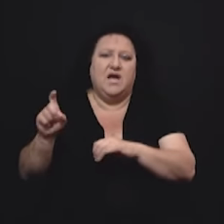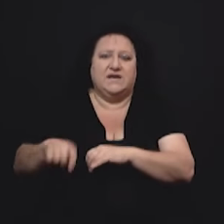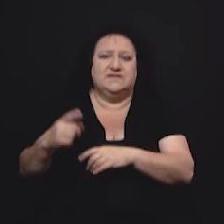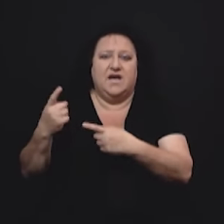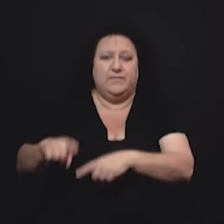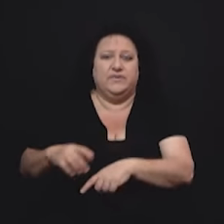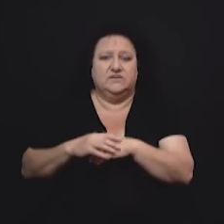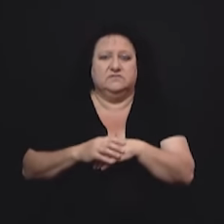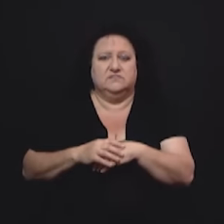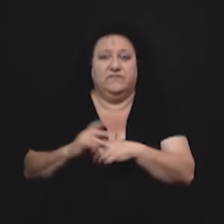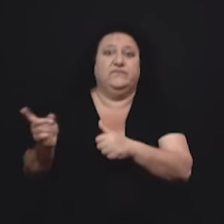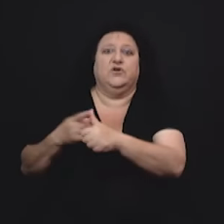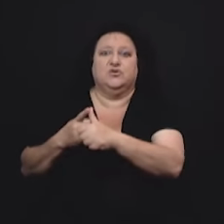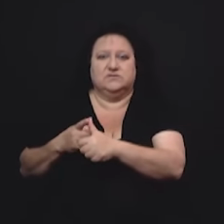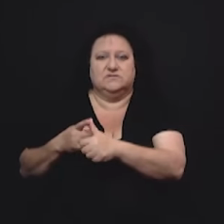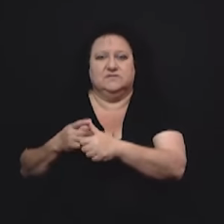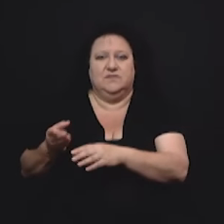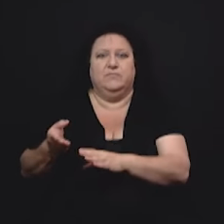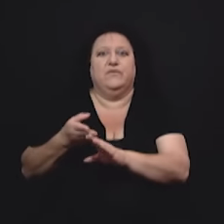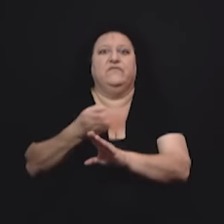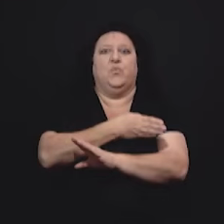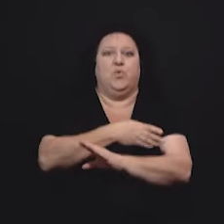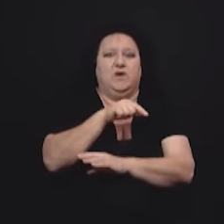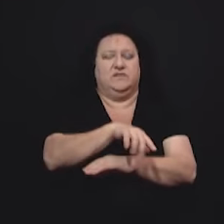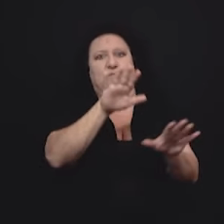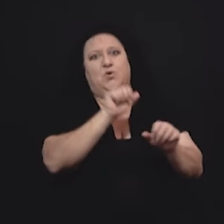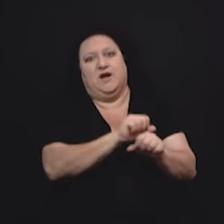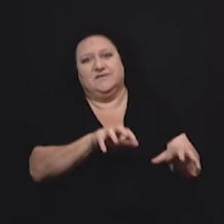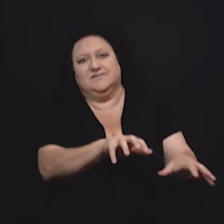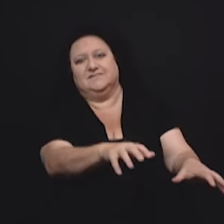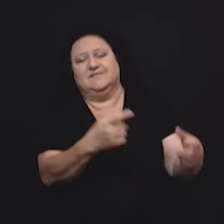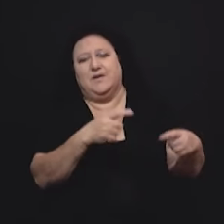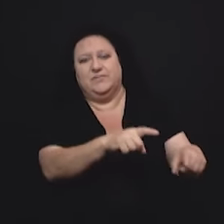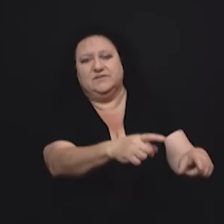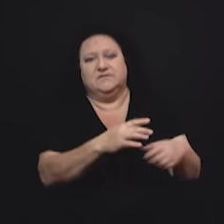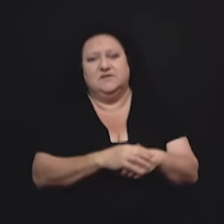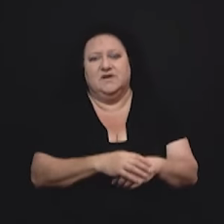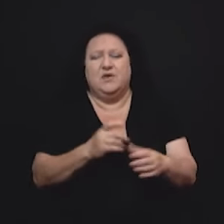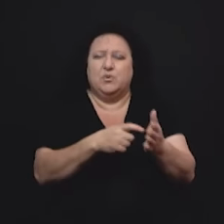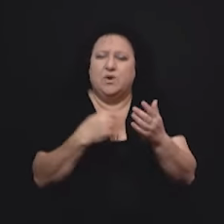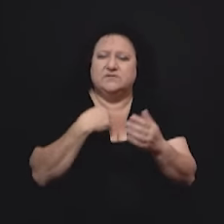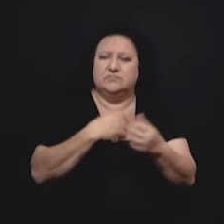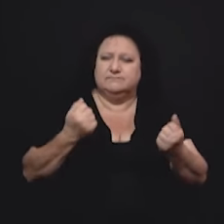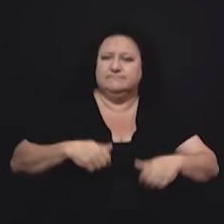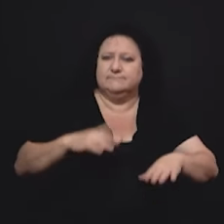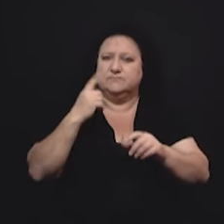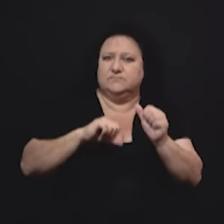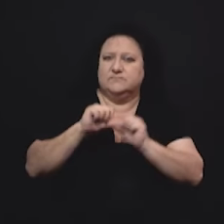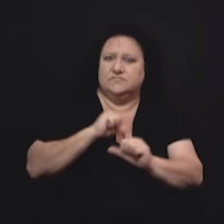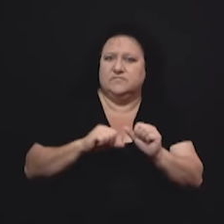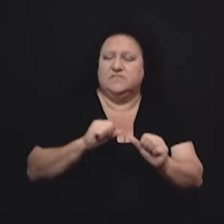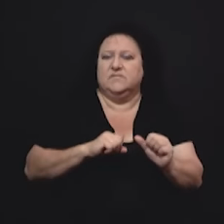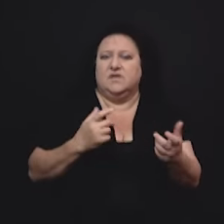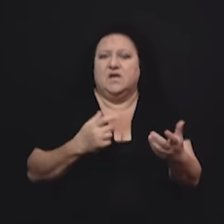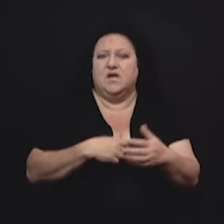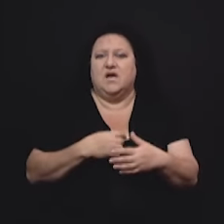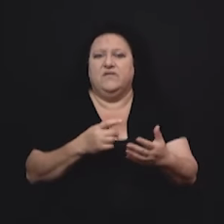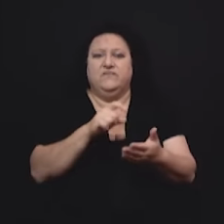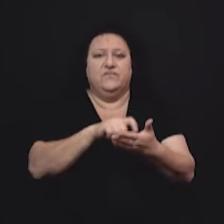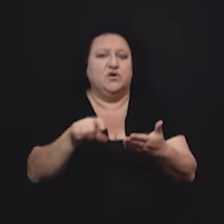and wholeness through Christ requires that we sacrifice for each other. We have to be willing to sacrifice. Verse 44